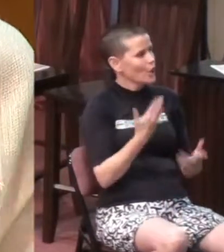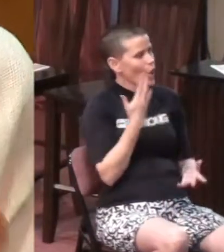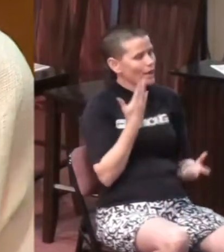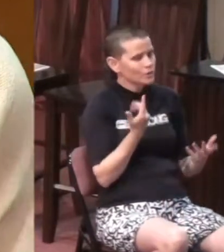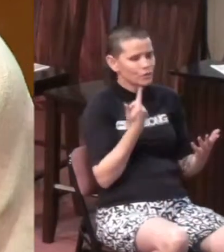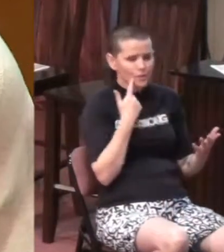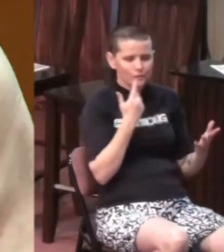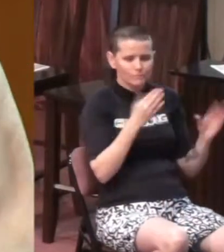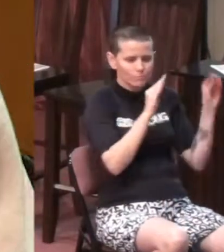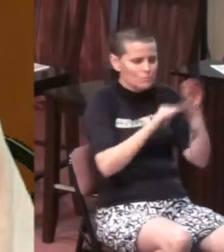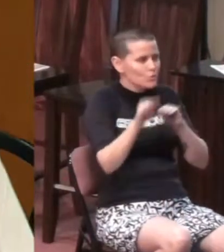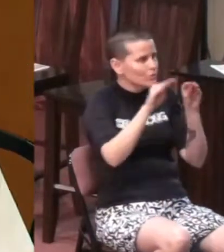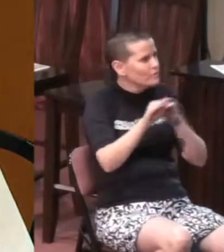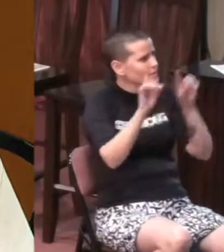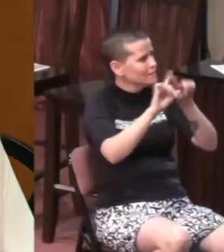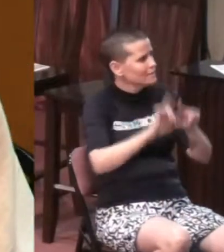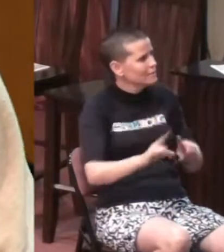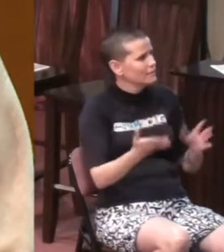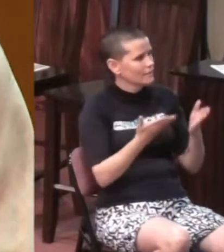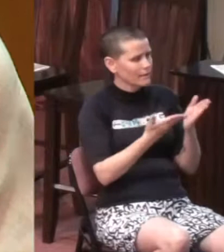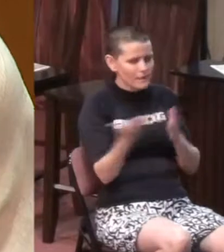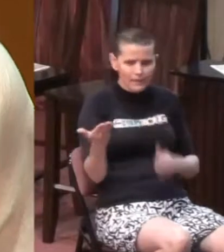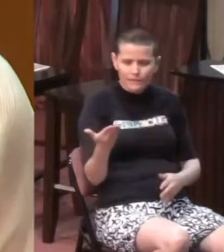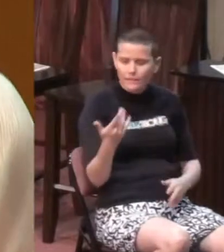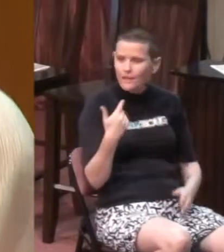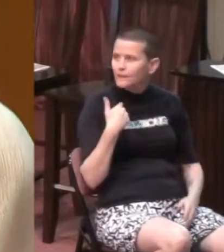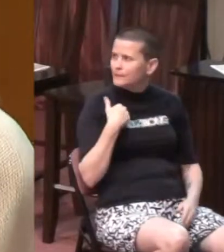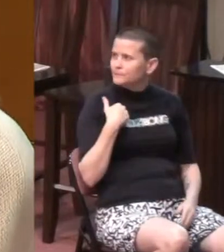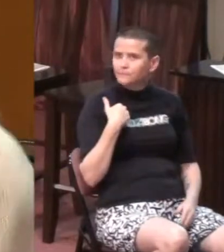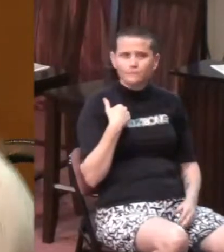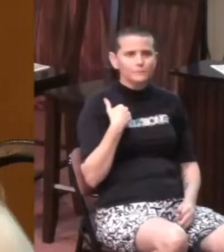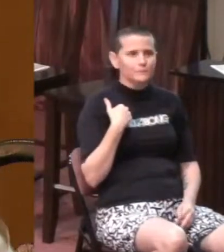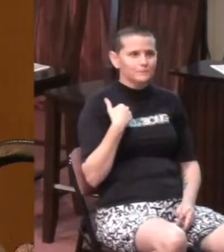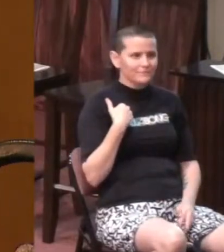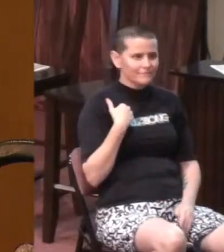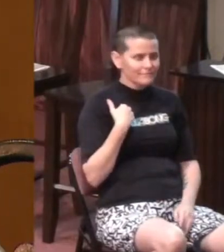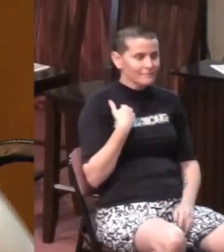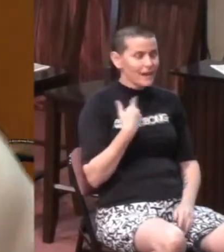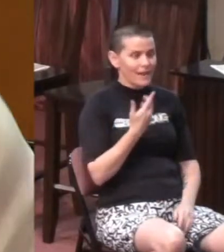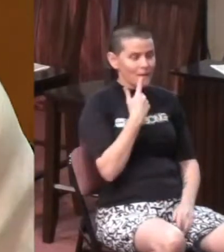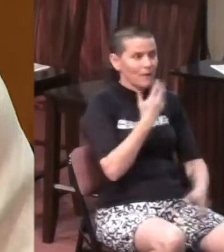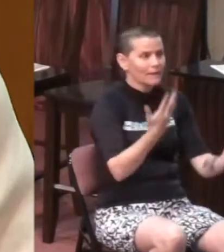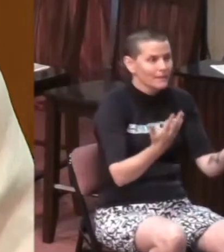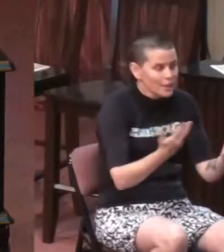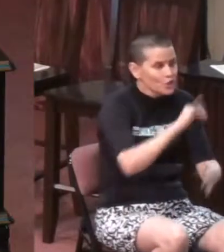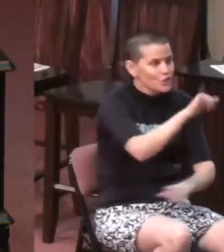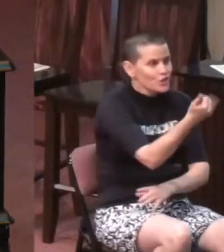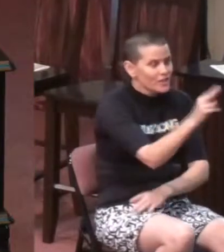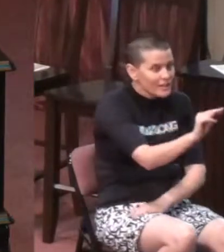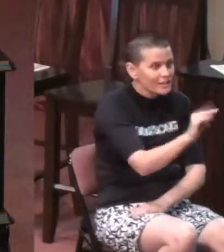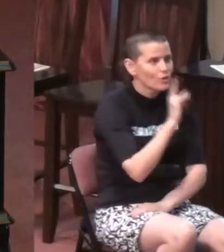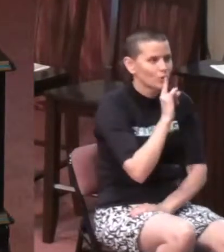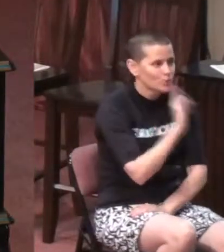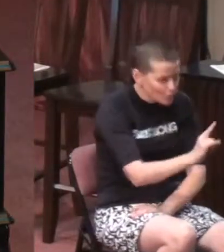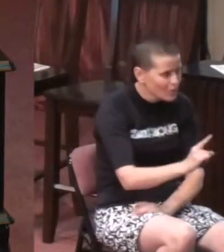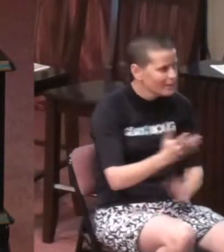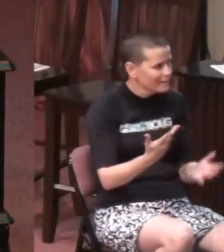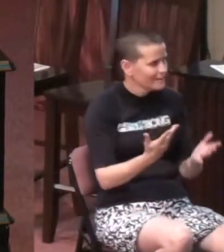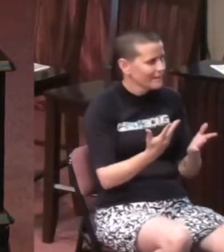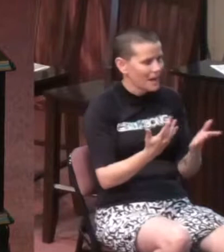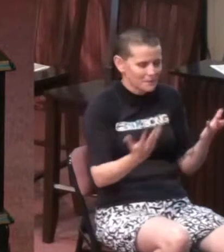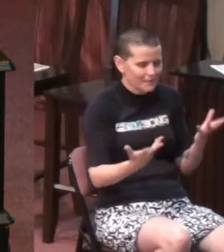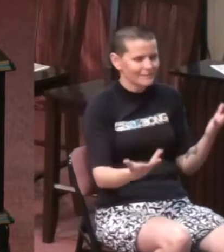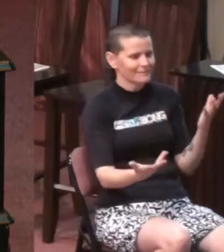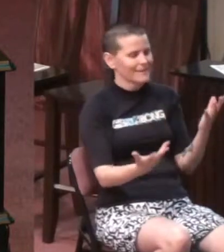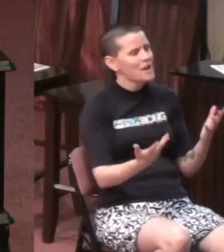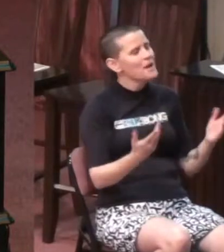there's moving parts, and there's so many new moving parts. And Jean, are you sure? Are you sure?